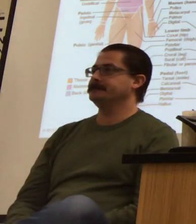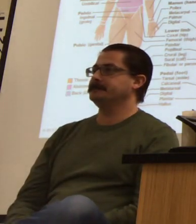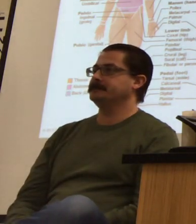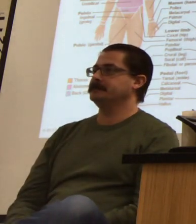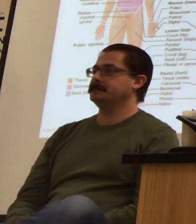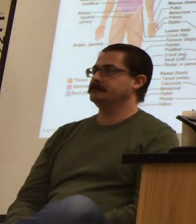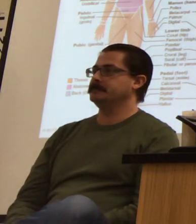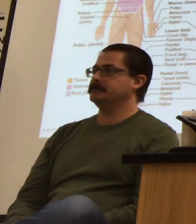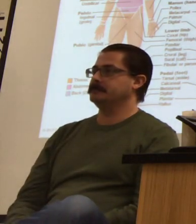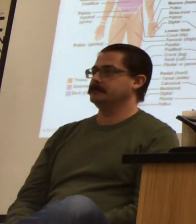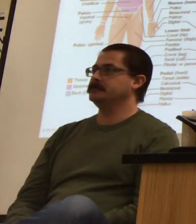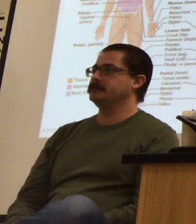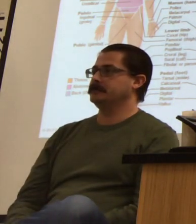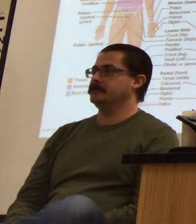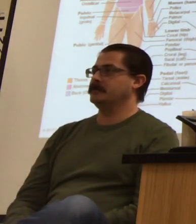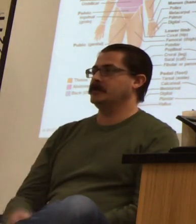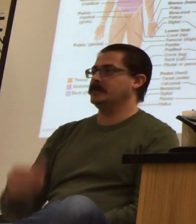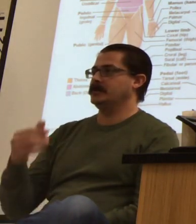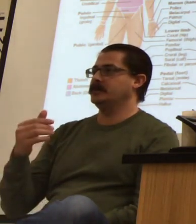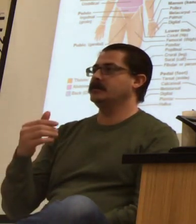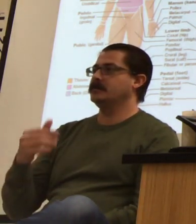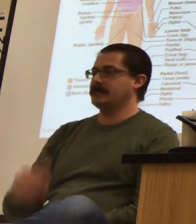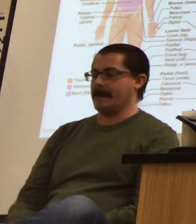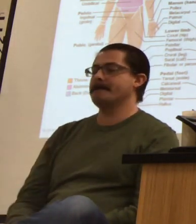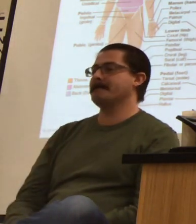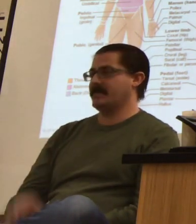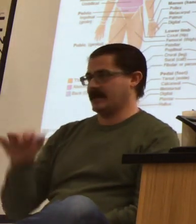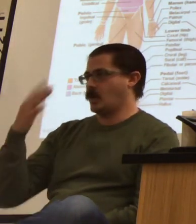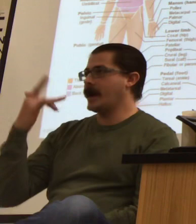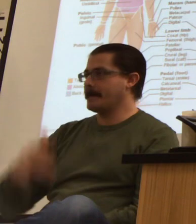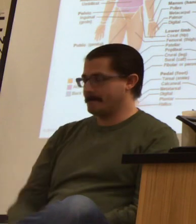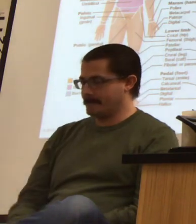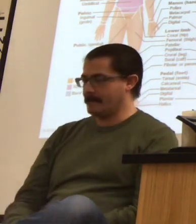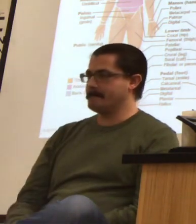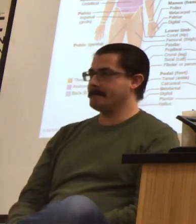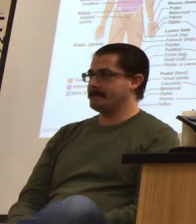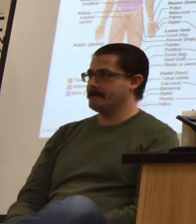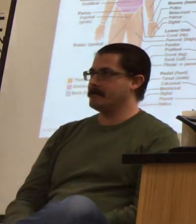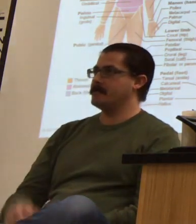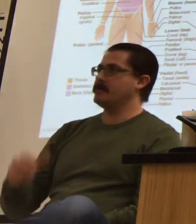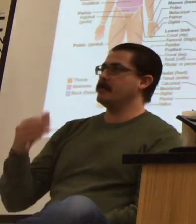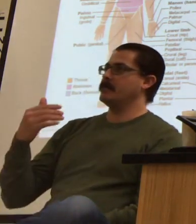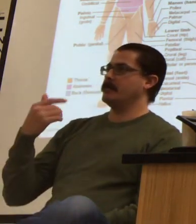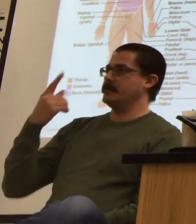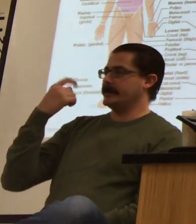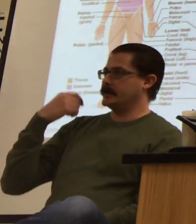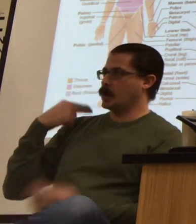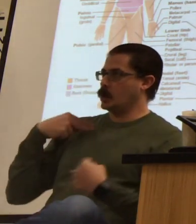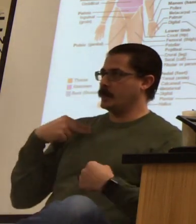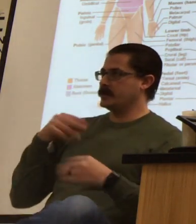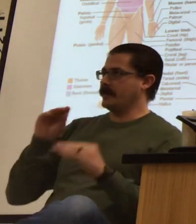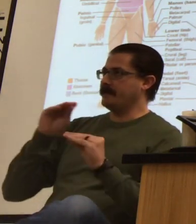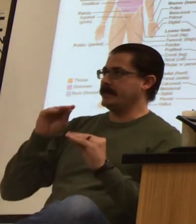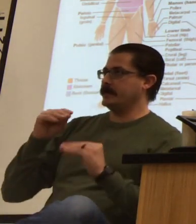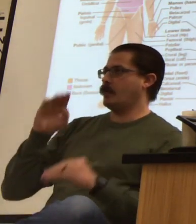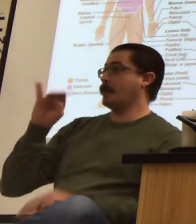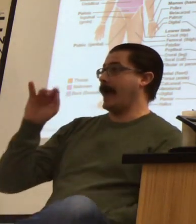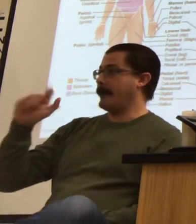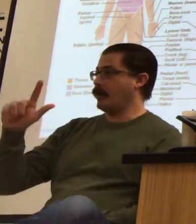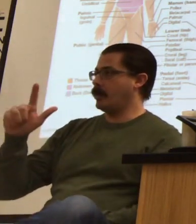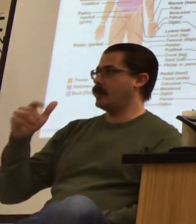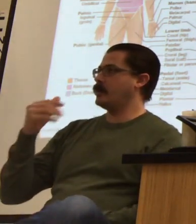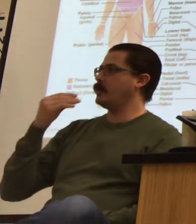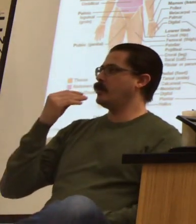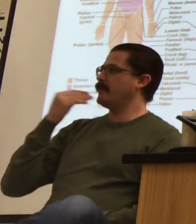Because in females, there's the mammary glands, and that's why we're all mammals. We feed our young with milk through the